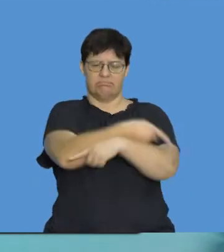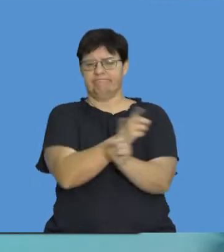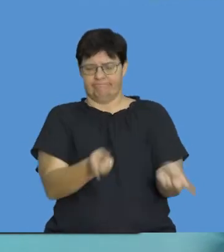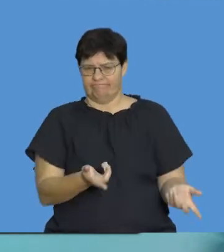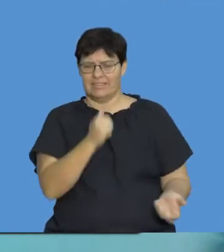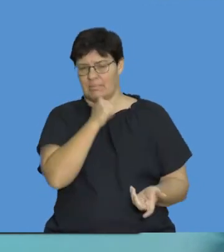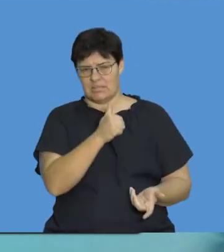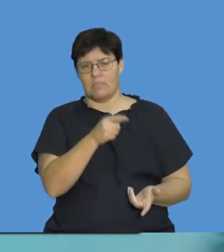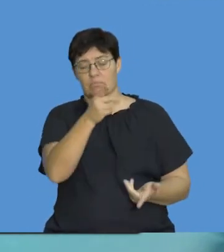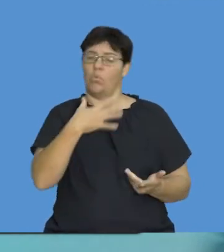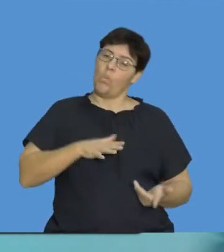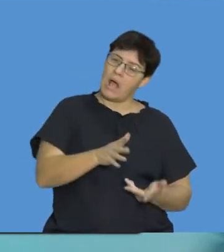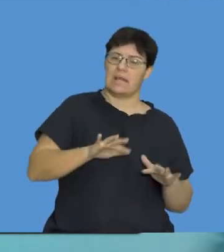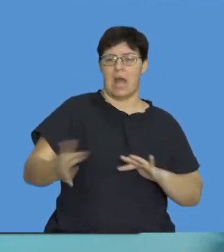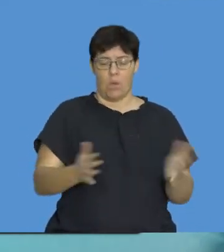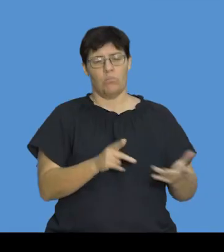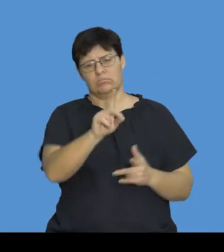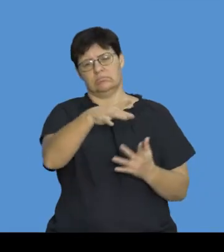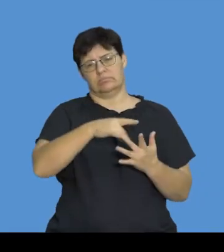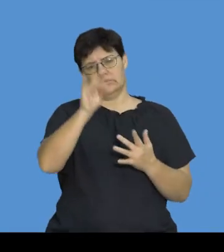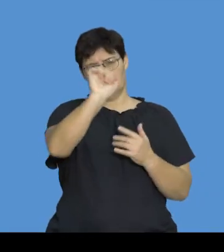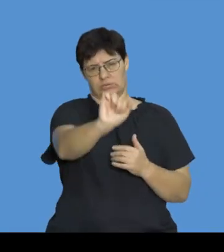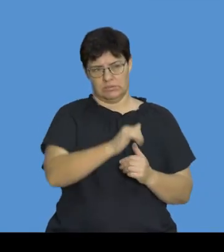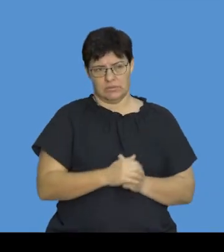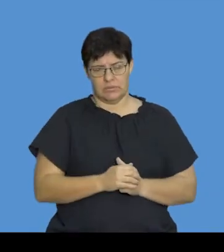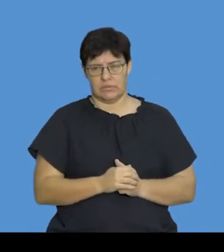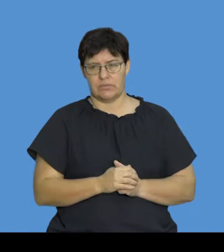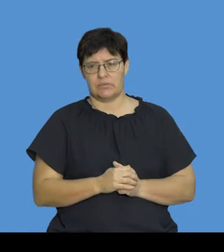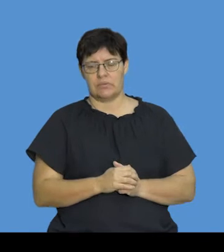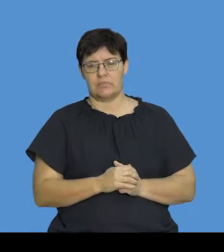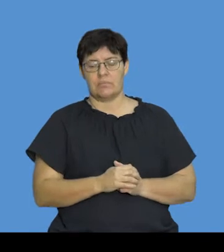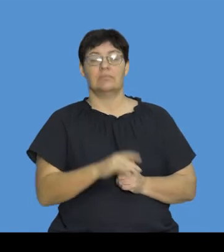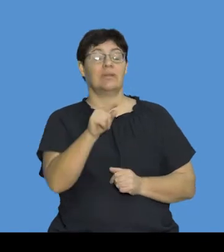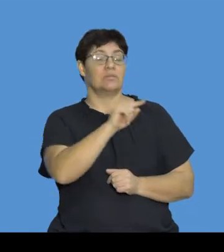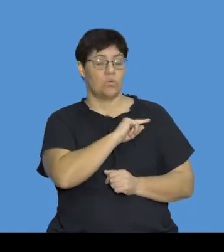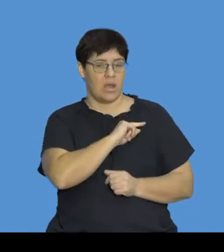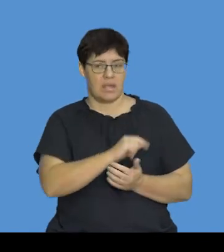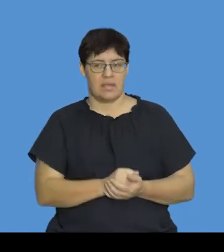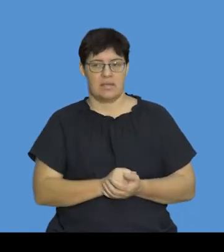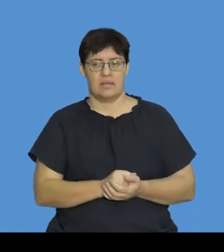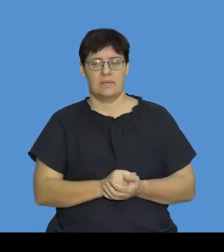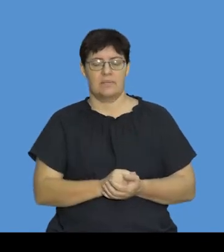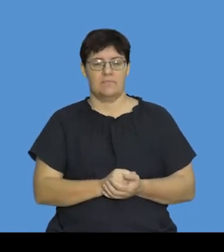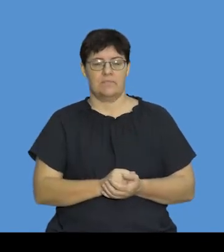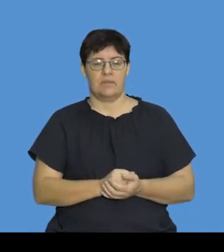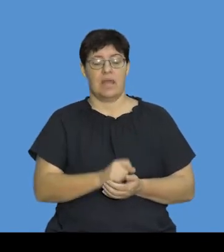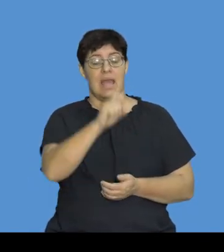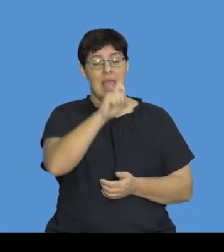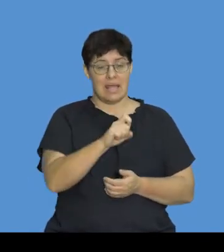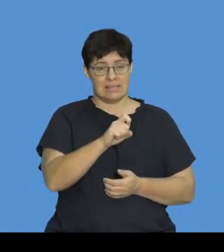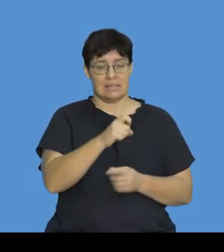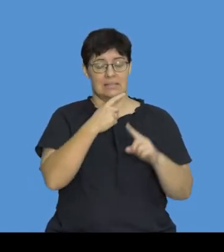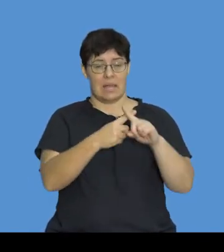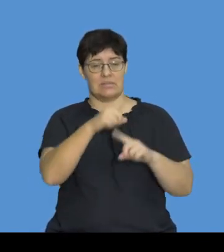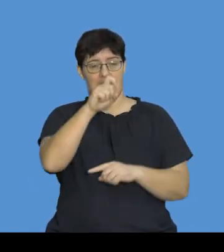depends on how you want to do it, right? So this will therefore be equal to the x